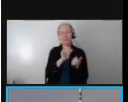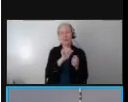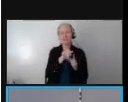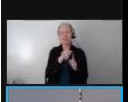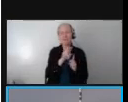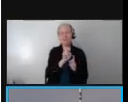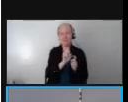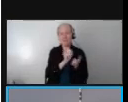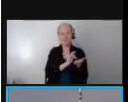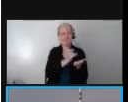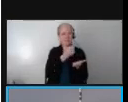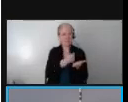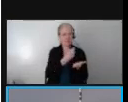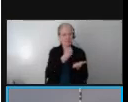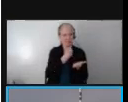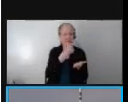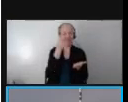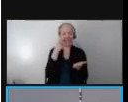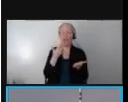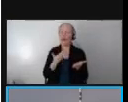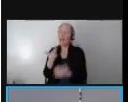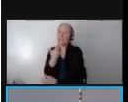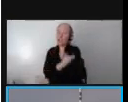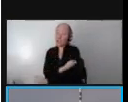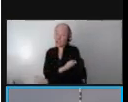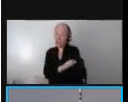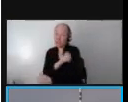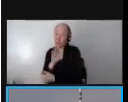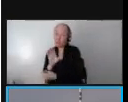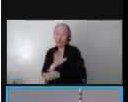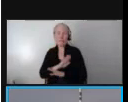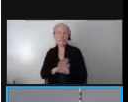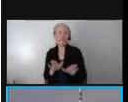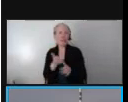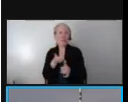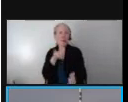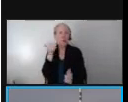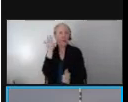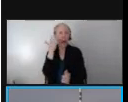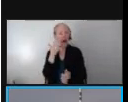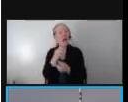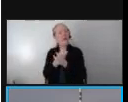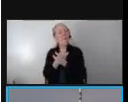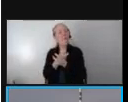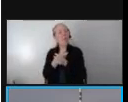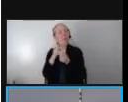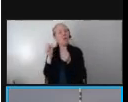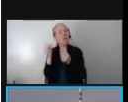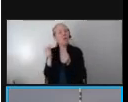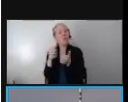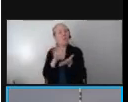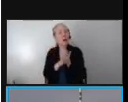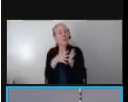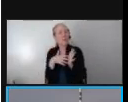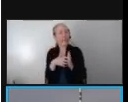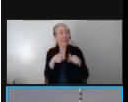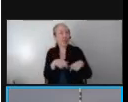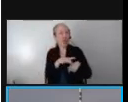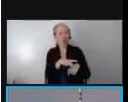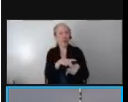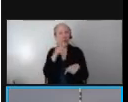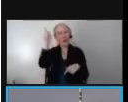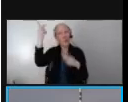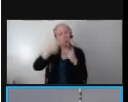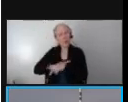and bone loss is still an issue that both women and men face on orbit. And then we have women who choose to have their period even during